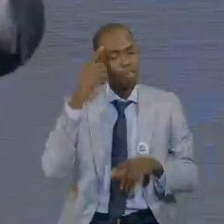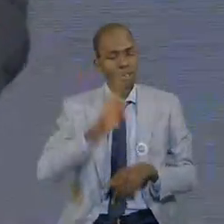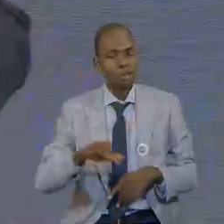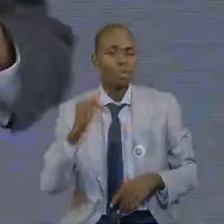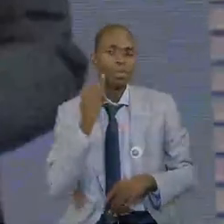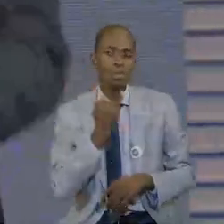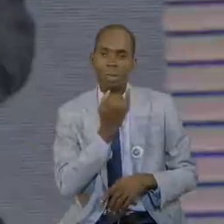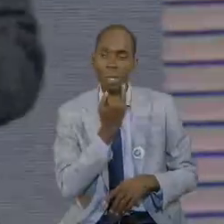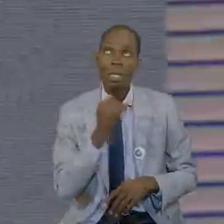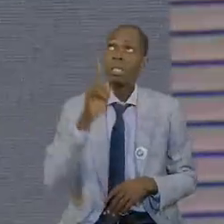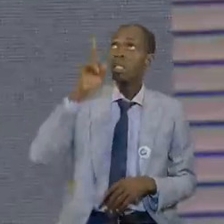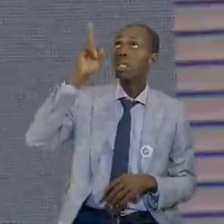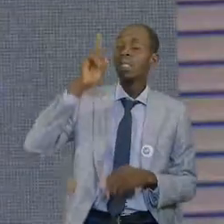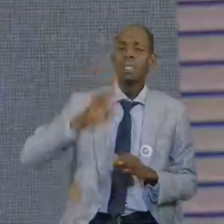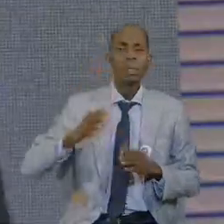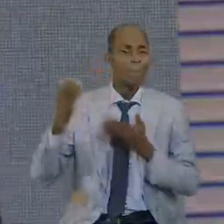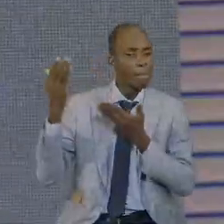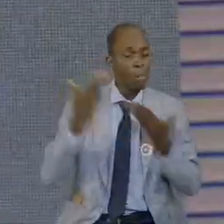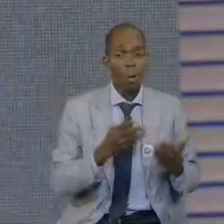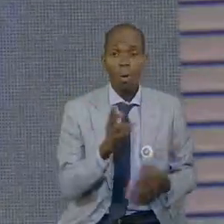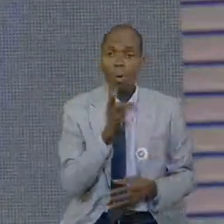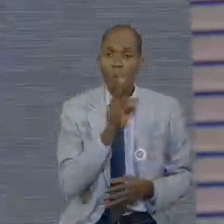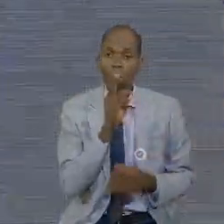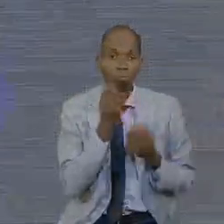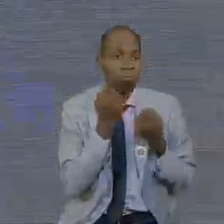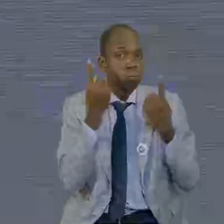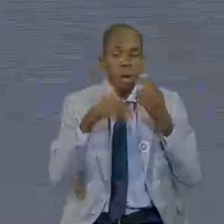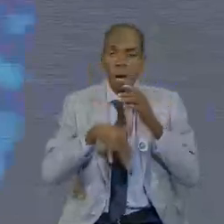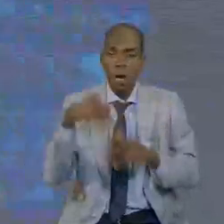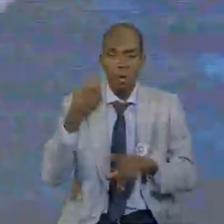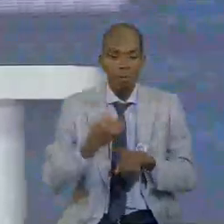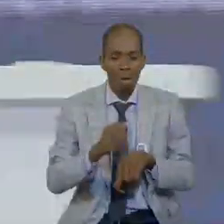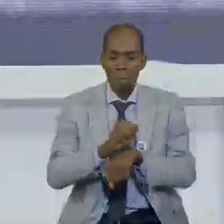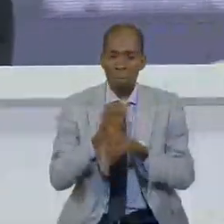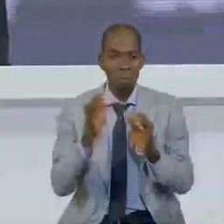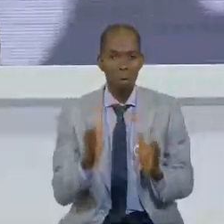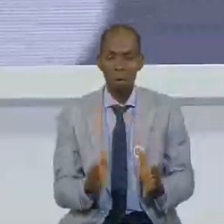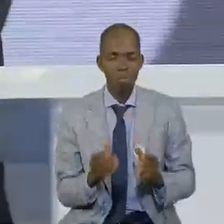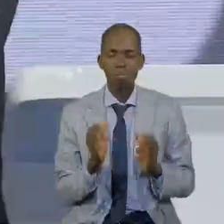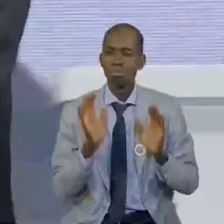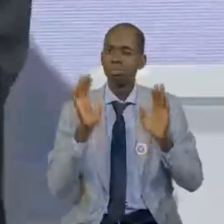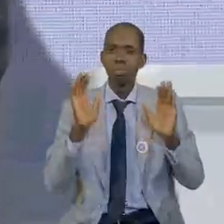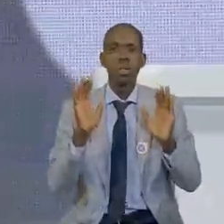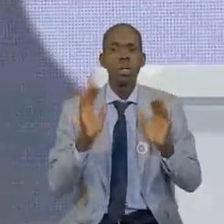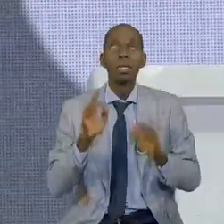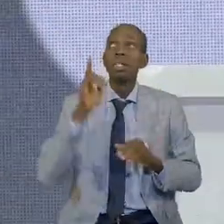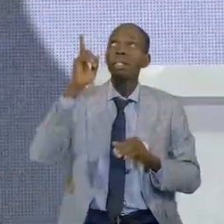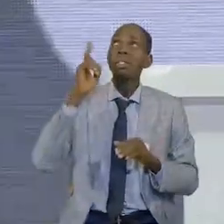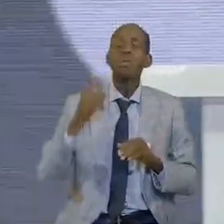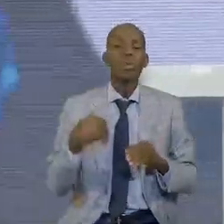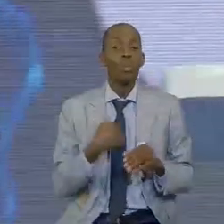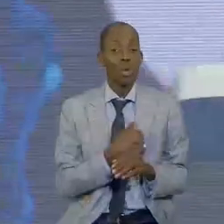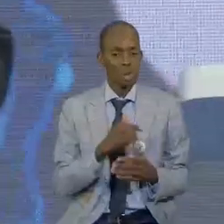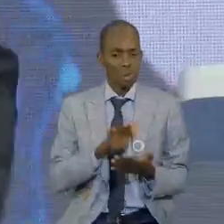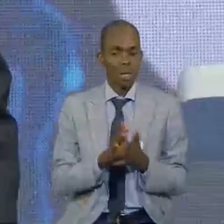enfants d'Israël. The God who brought water out of the rock. Dieu qui a fait sortir l'eau du rocher. Powerful in the church.